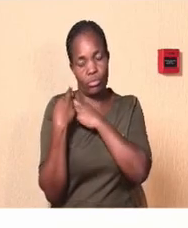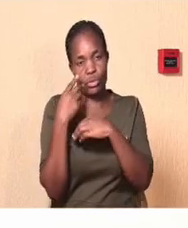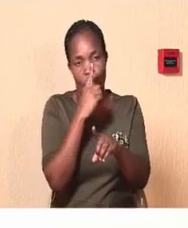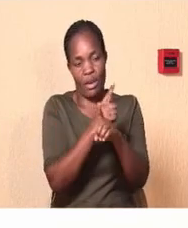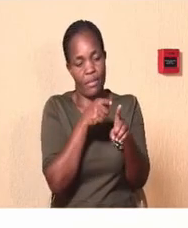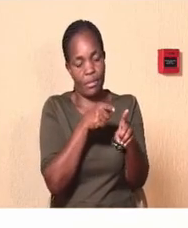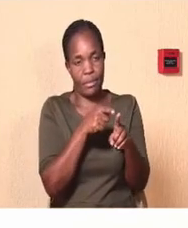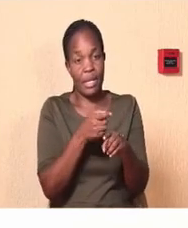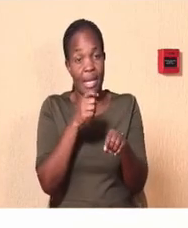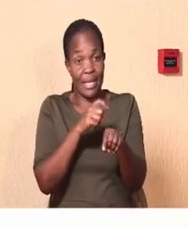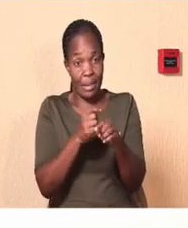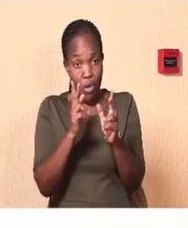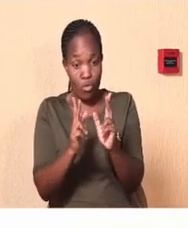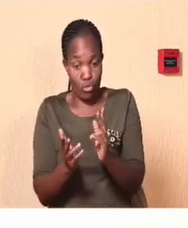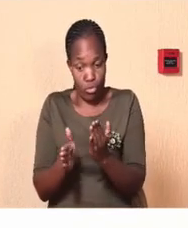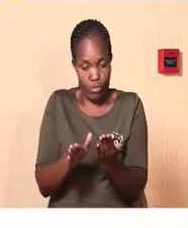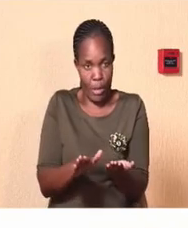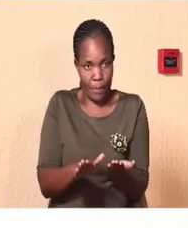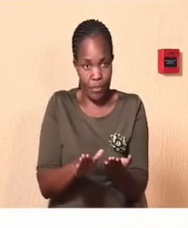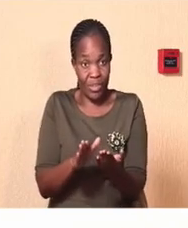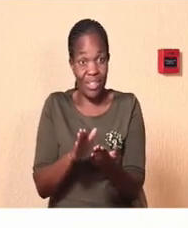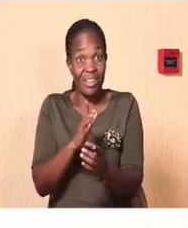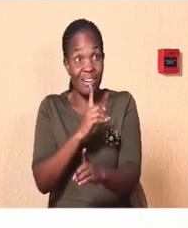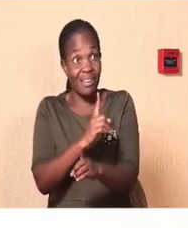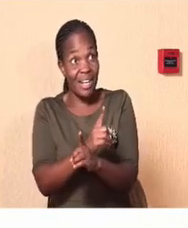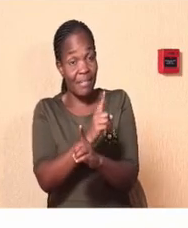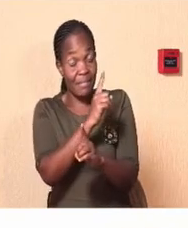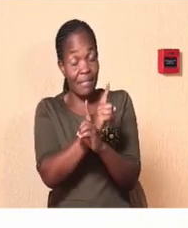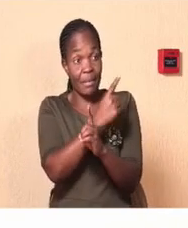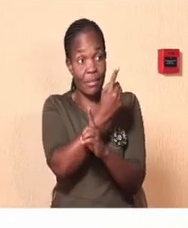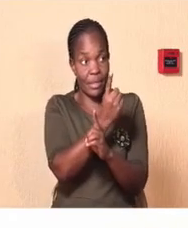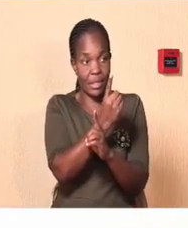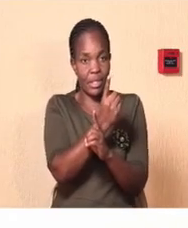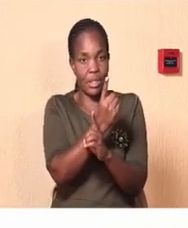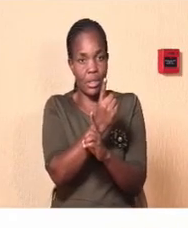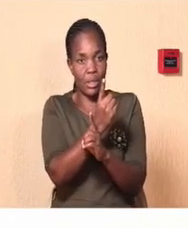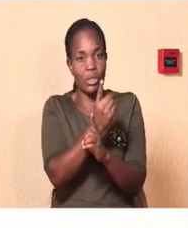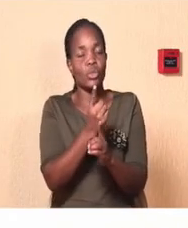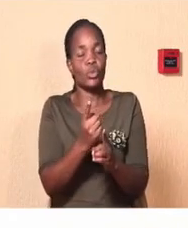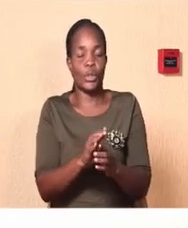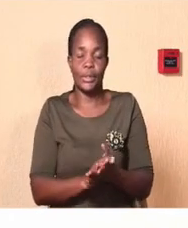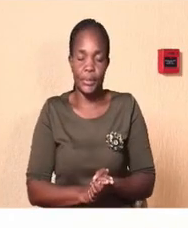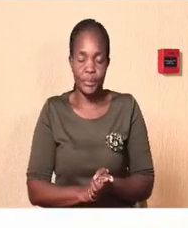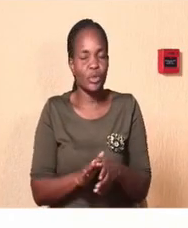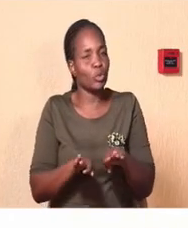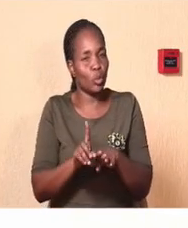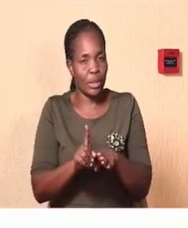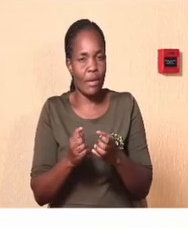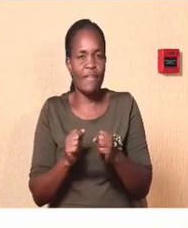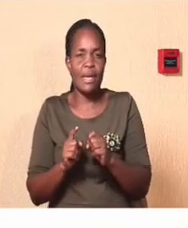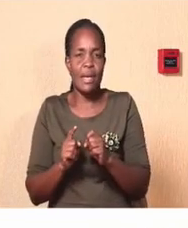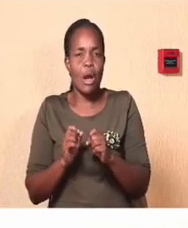the person passes on, the government will know, we appreciate and we know that we have